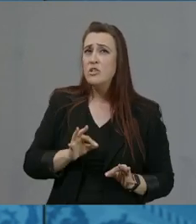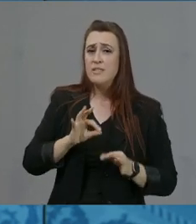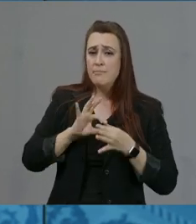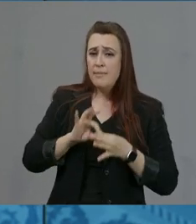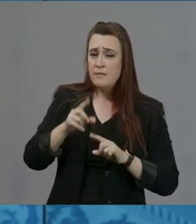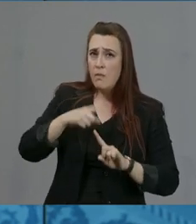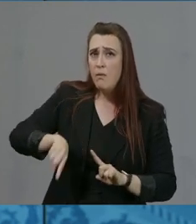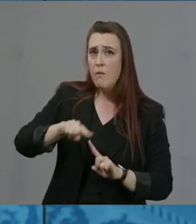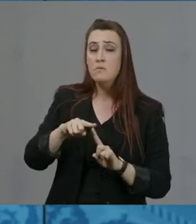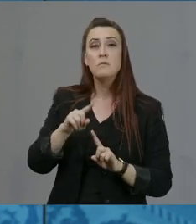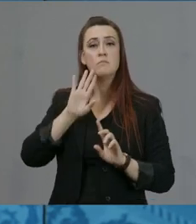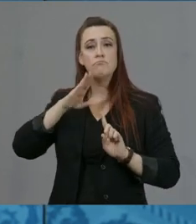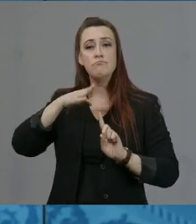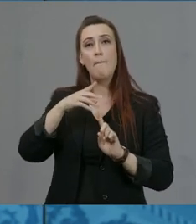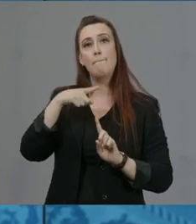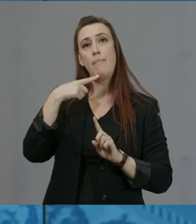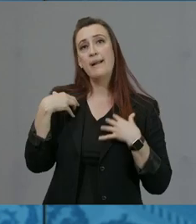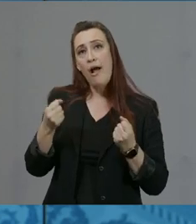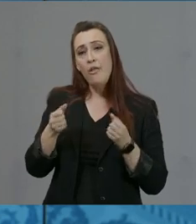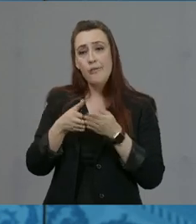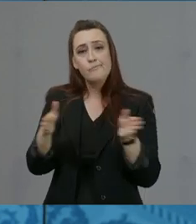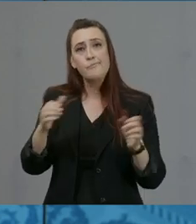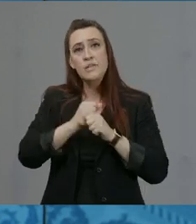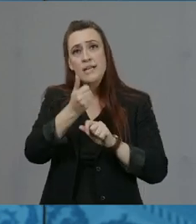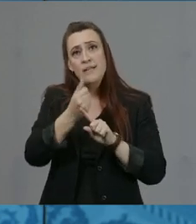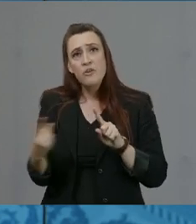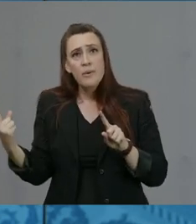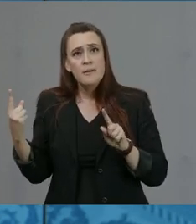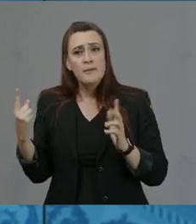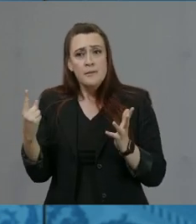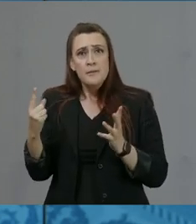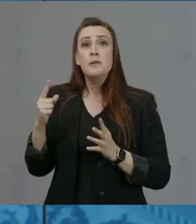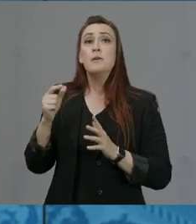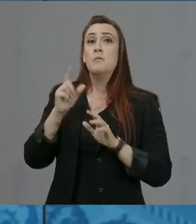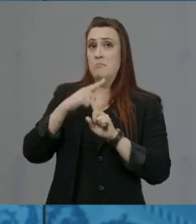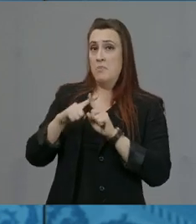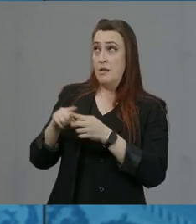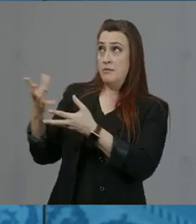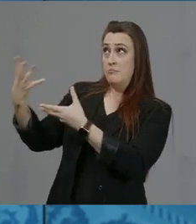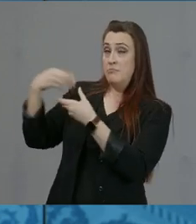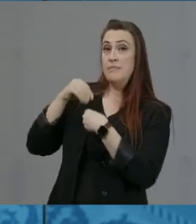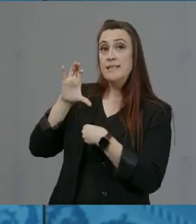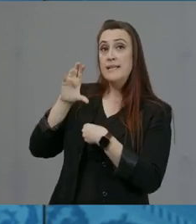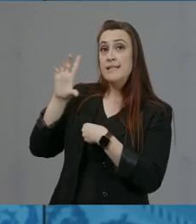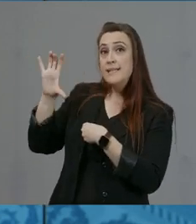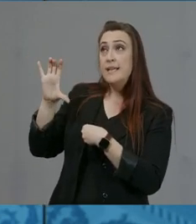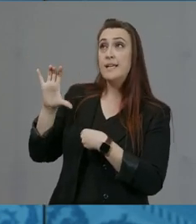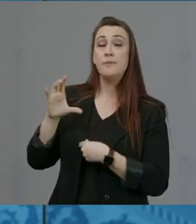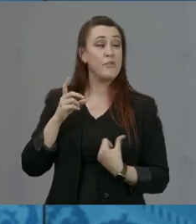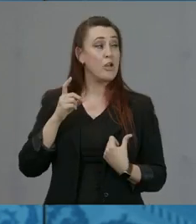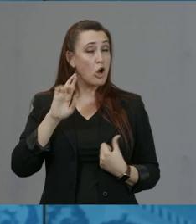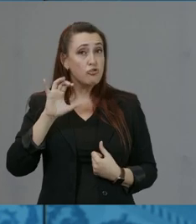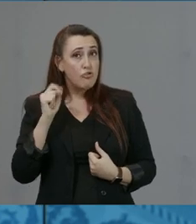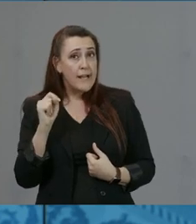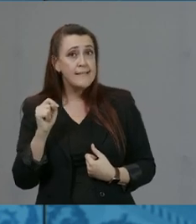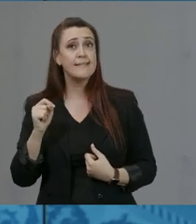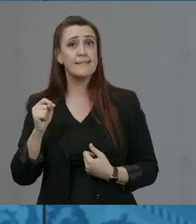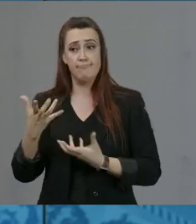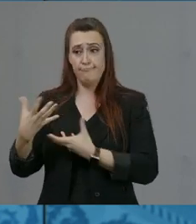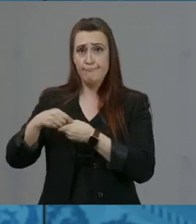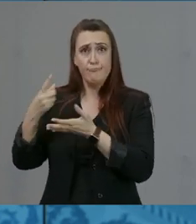informed by public health, with the guidance of the CDC, and in alignment with Dr. Cara Christ. I have